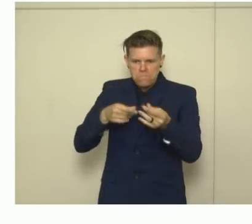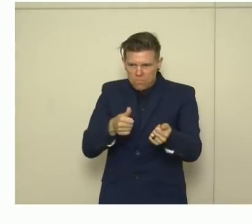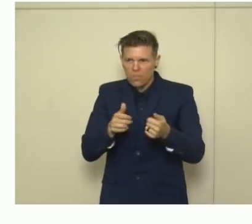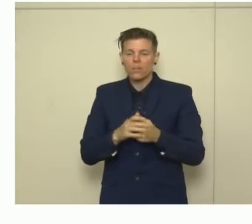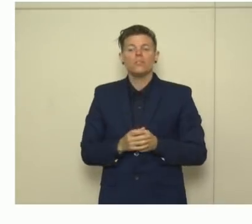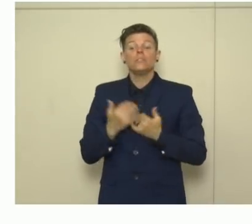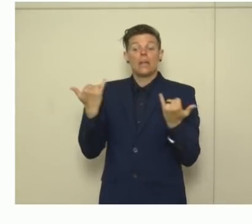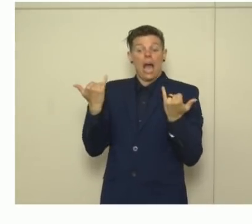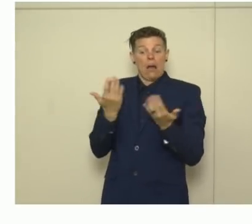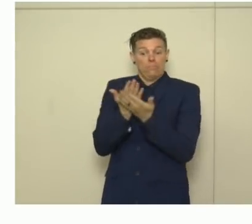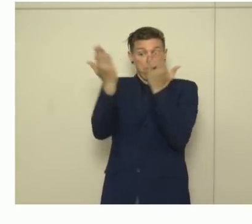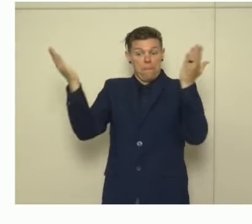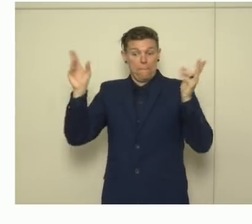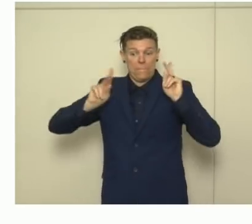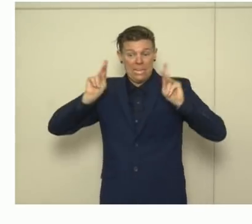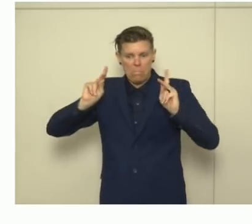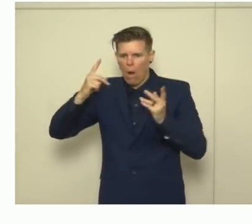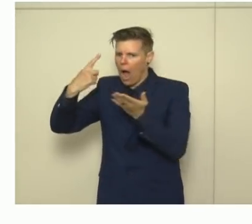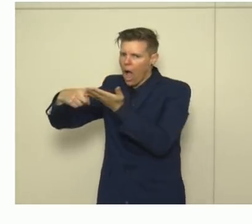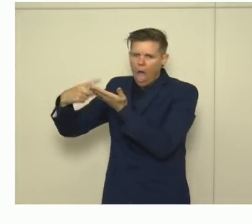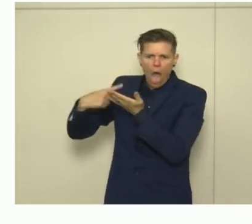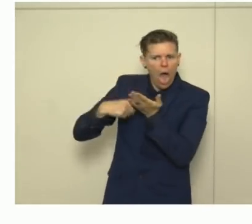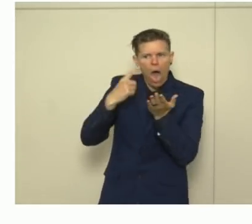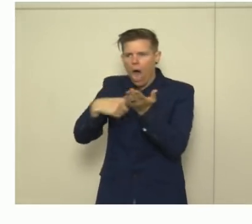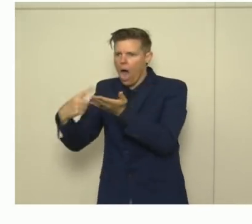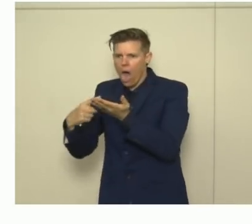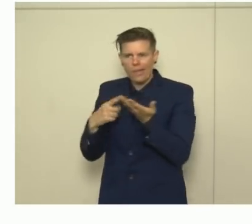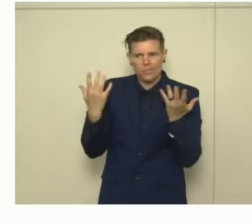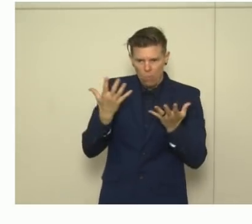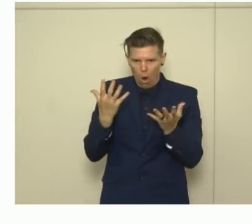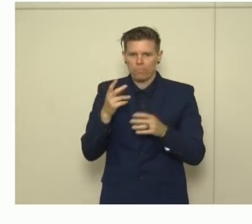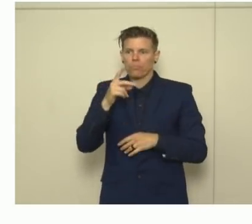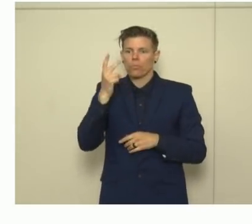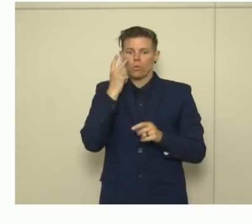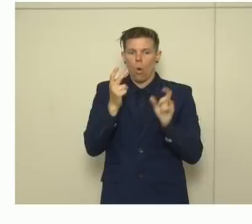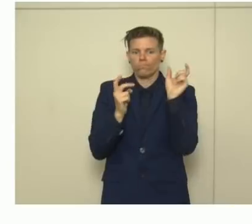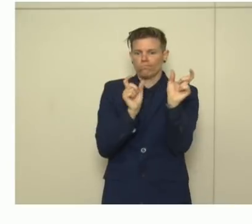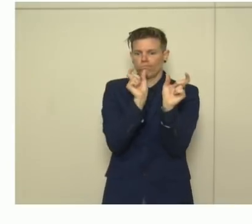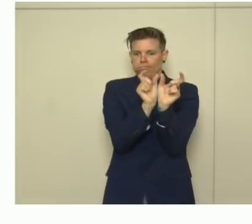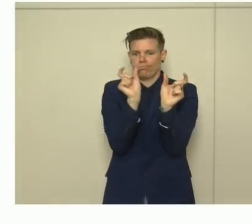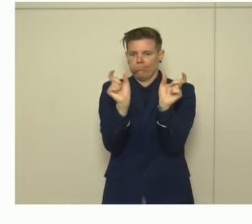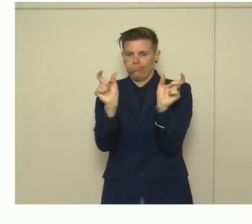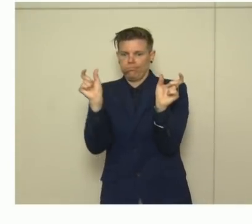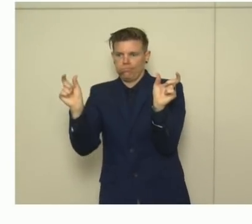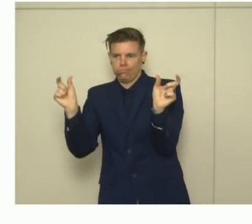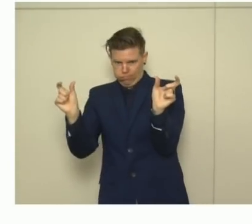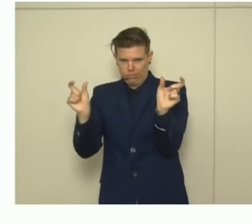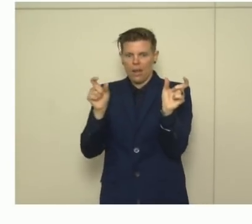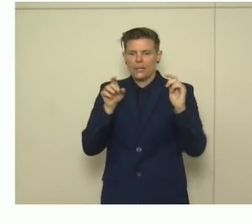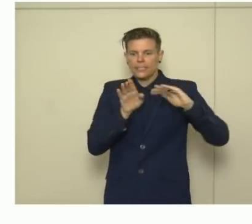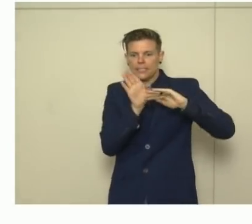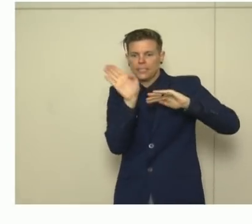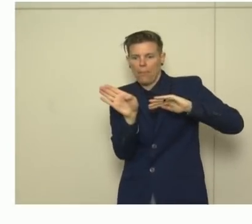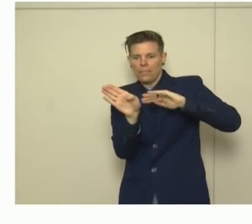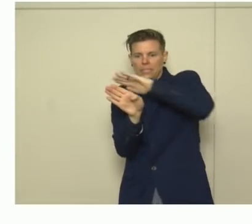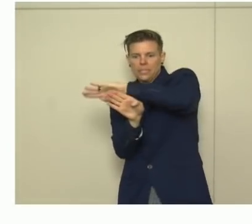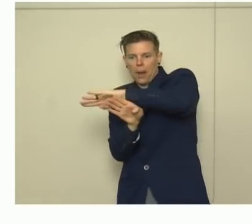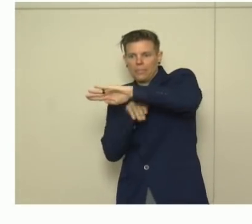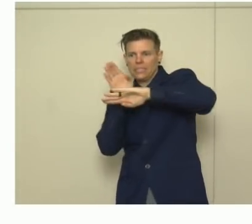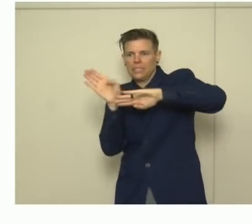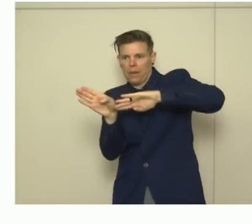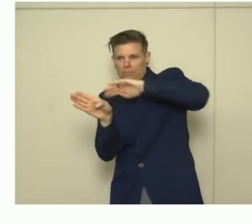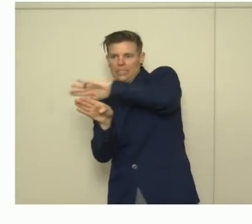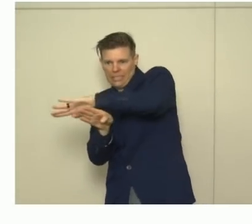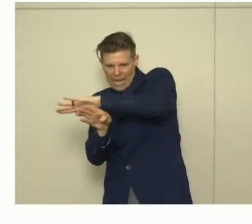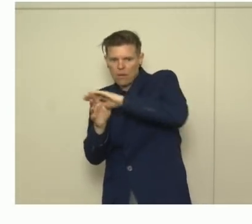And so on the top, there's all the steps in the vaccine that include prioritizing populations, allocating